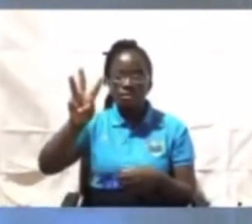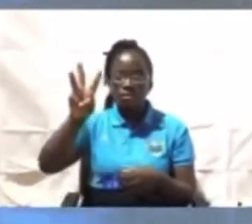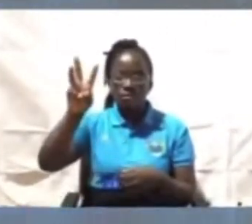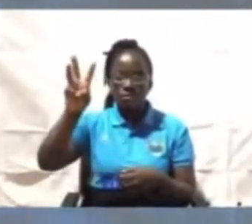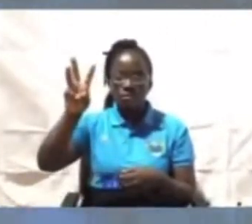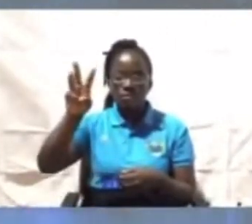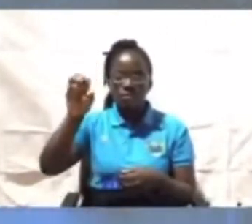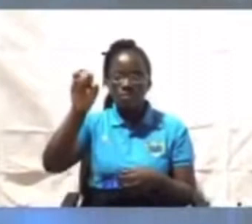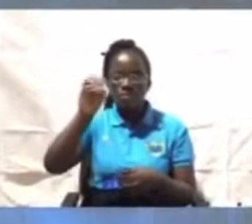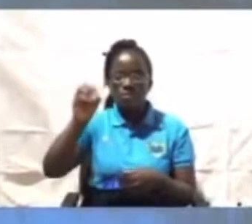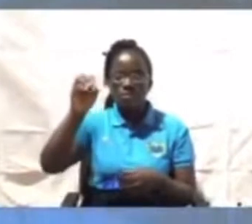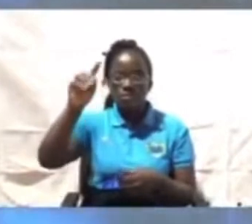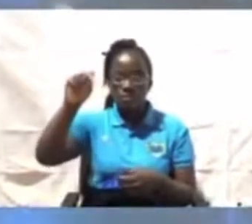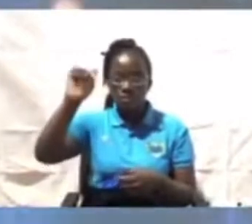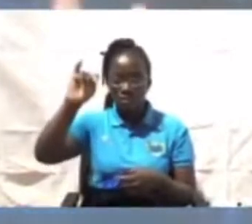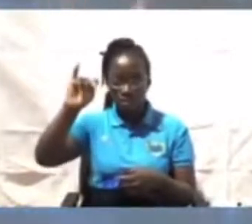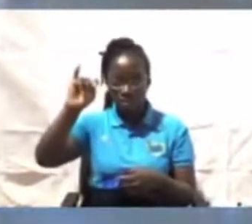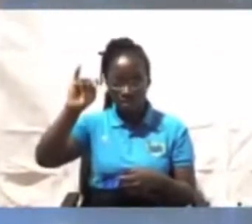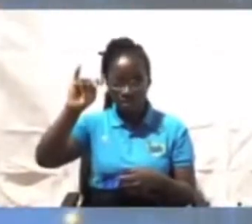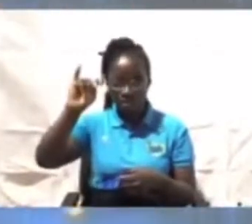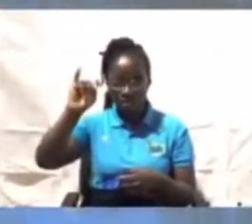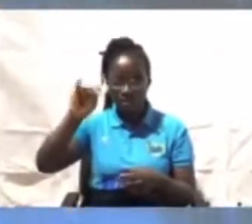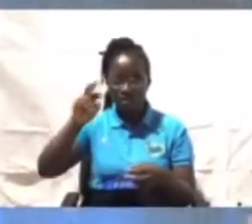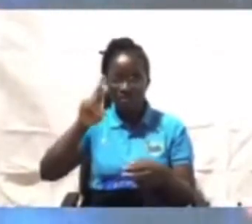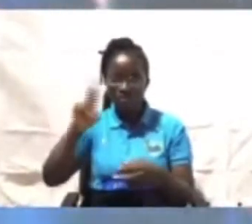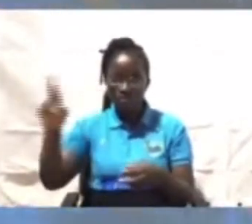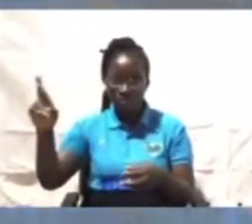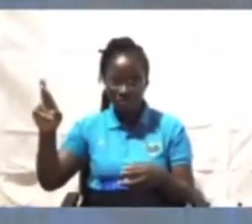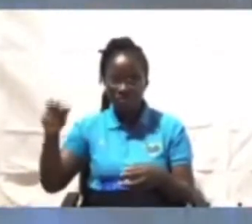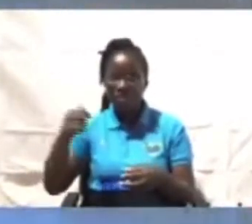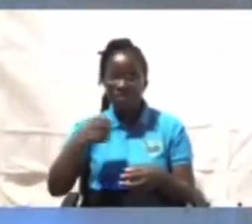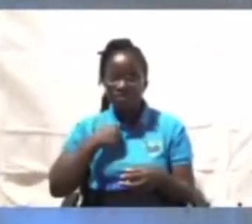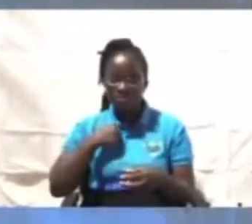oti region na ya wobota region se se dia oti region